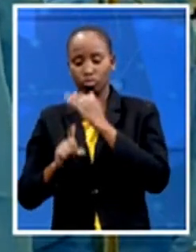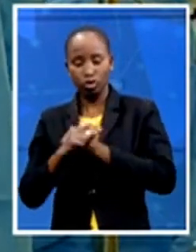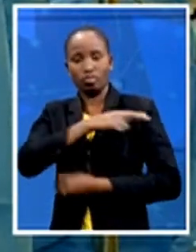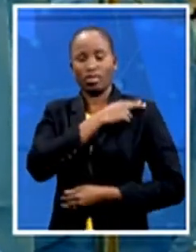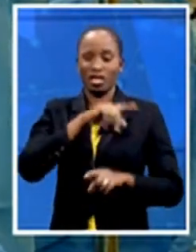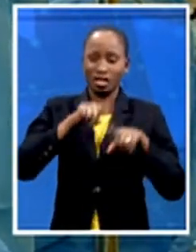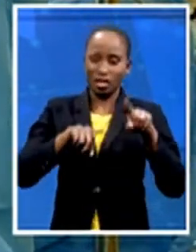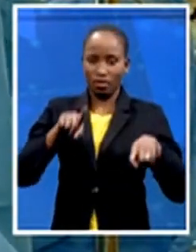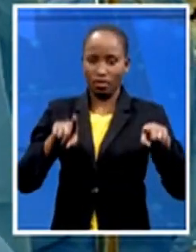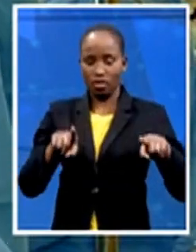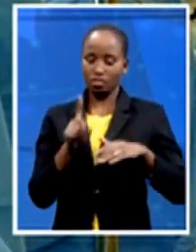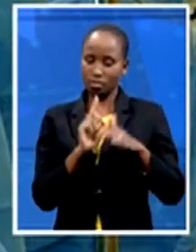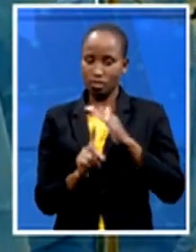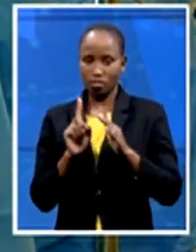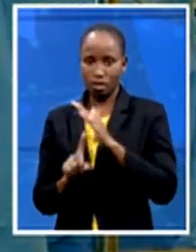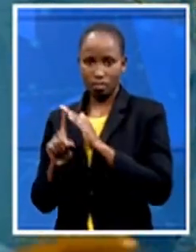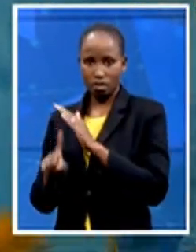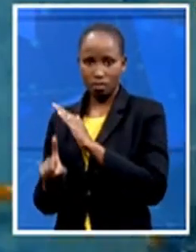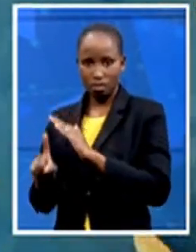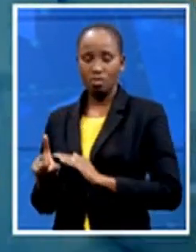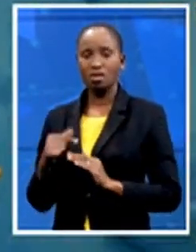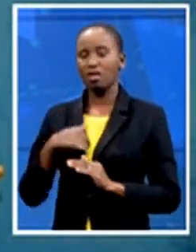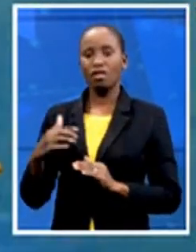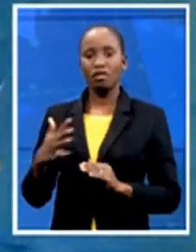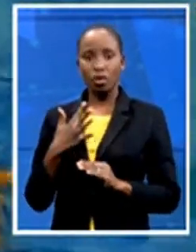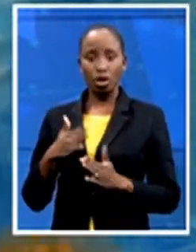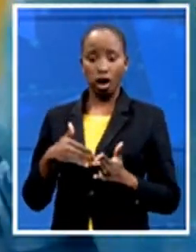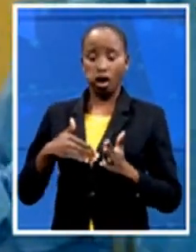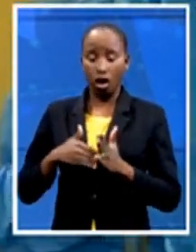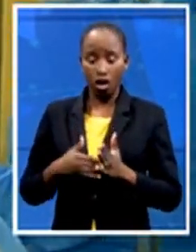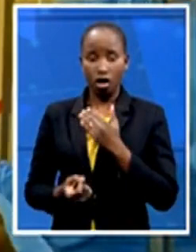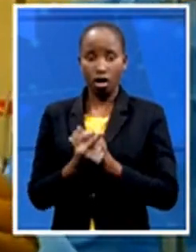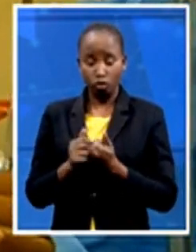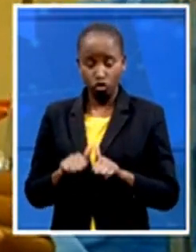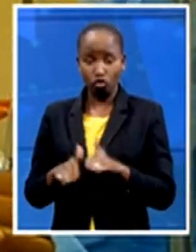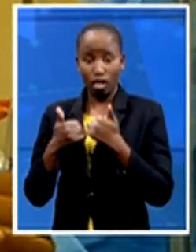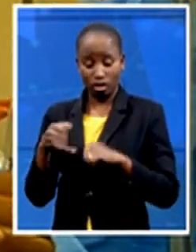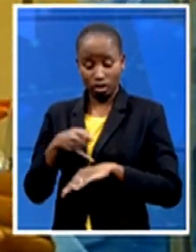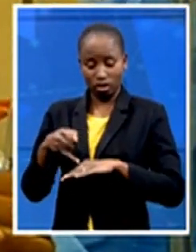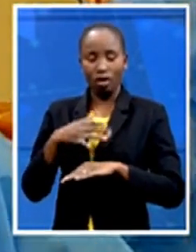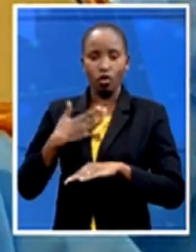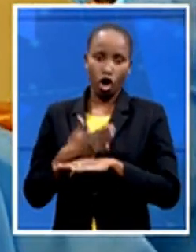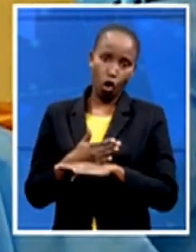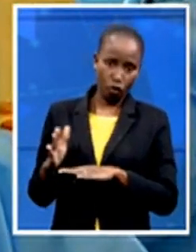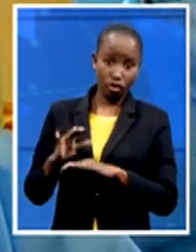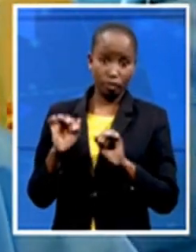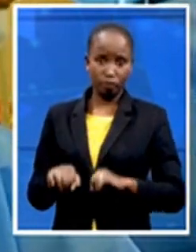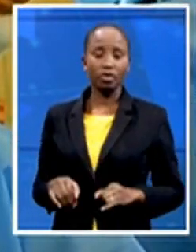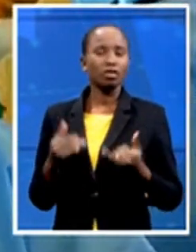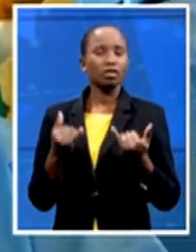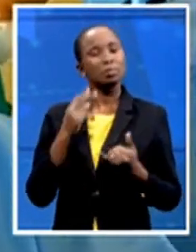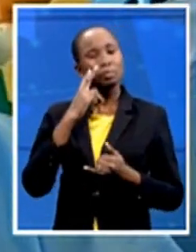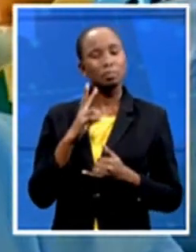surgical backlogs that is in the province. Right now, as you can see behind me, Desiree, there's a pediatric surgery that is